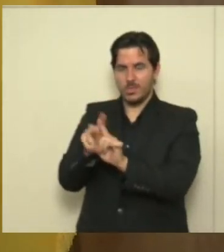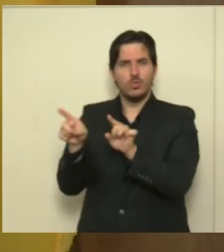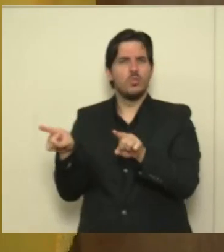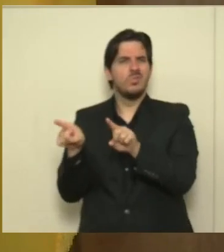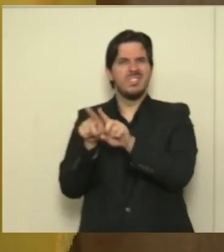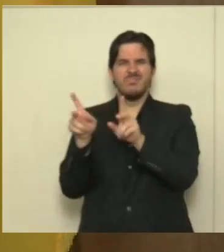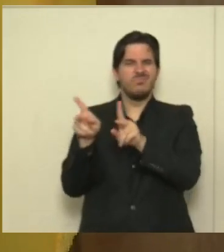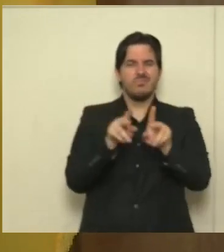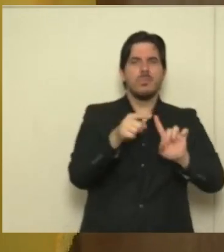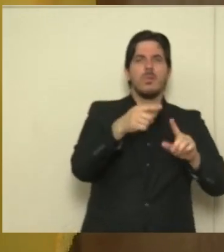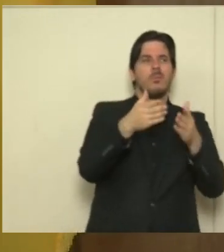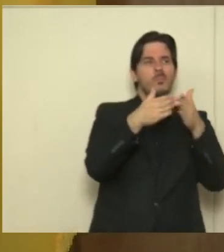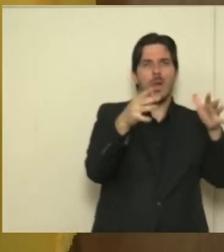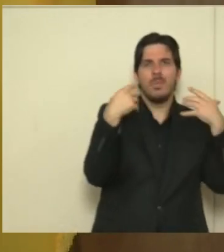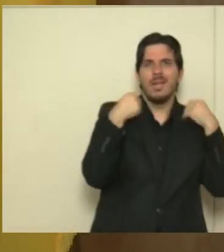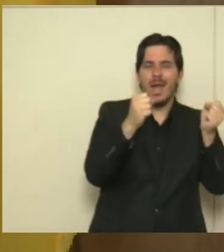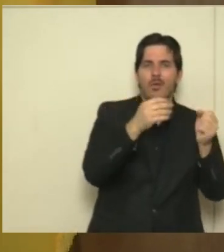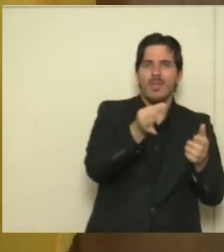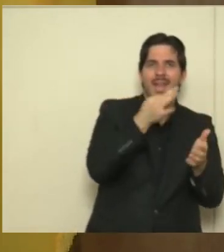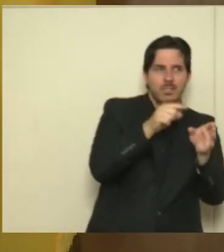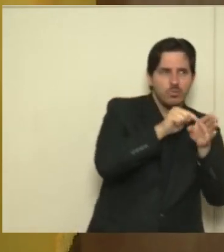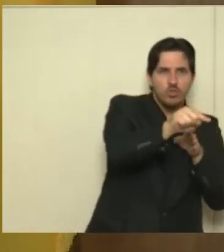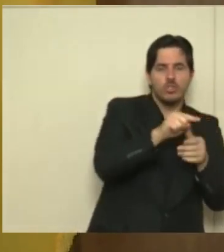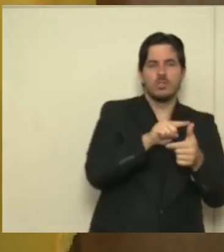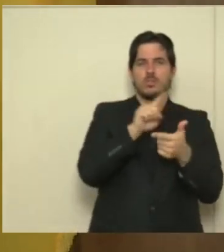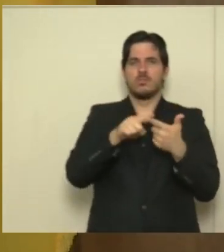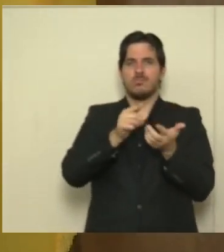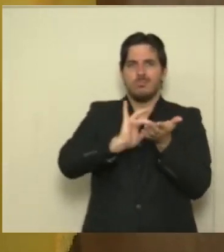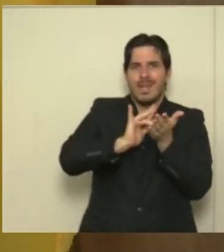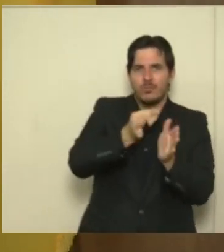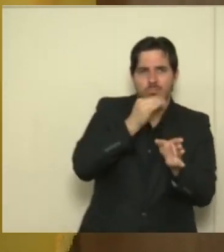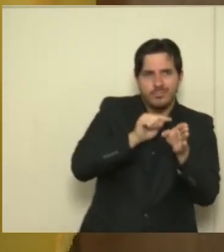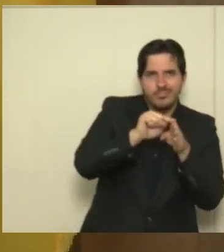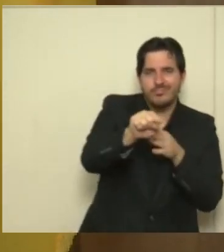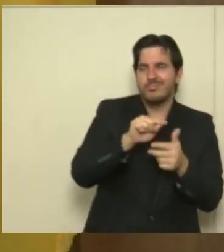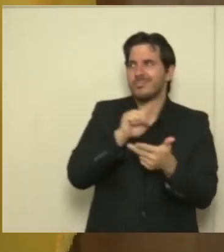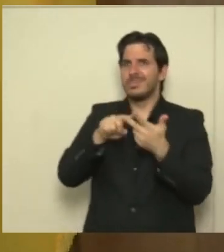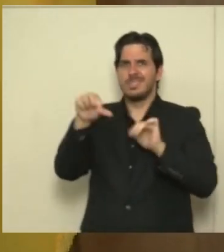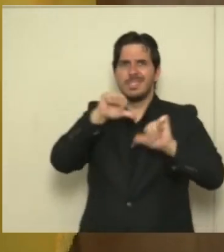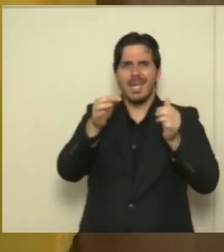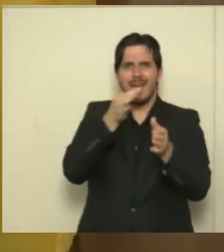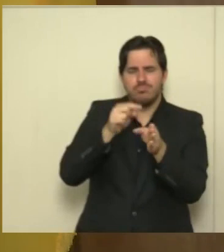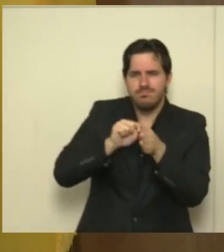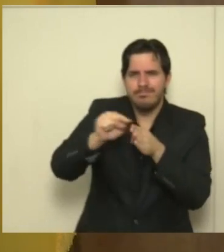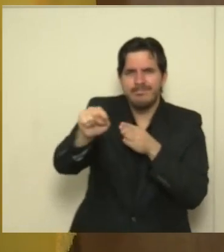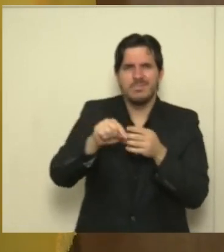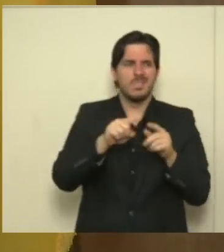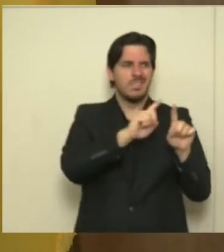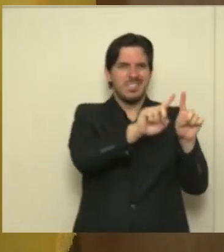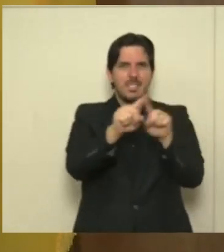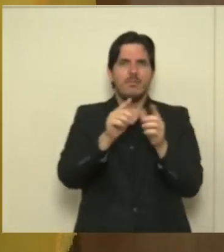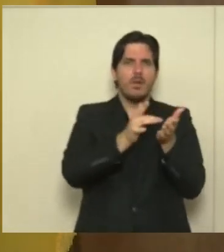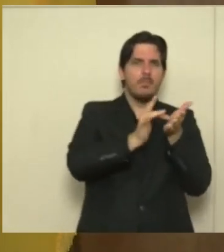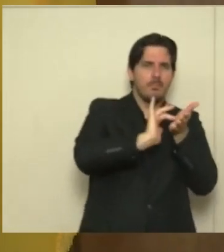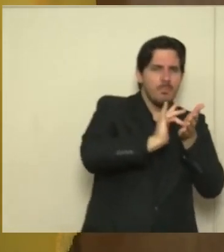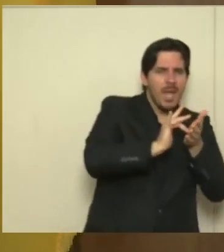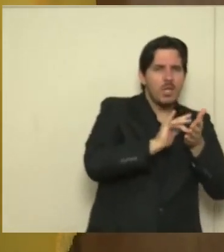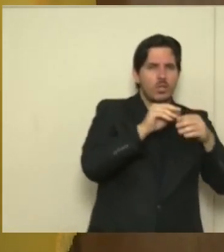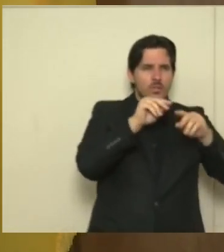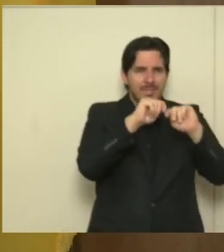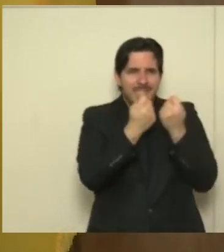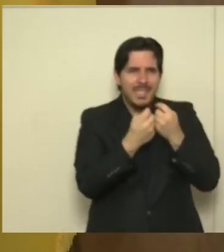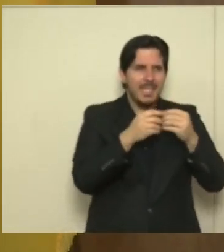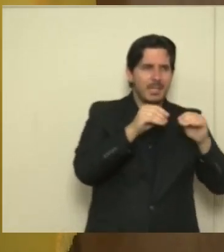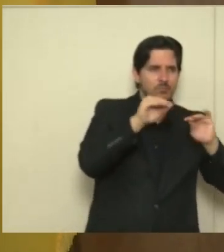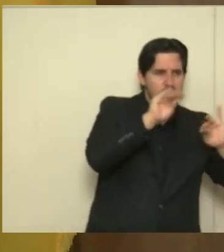health experts and medical experts, scientific experts on our medical advisory team and modeling to help